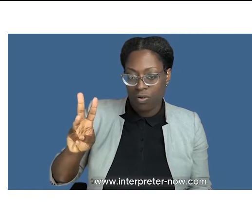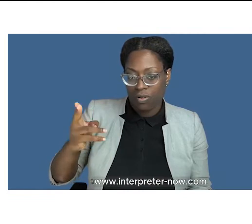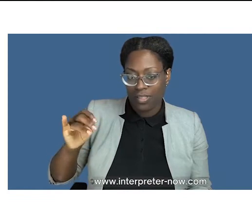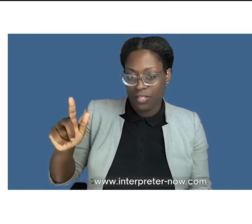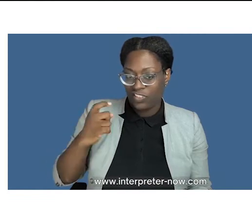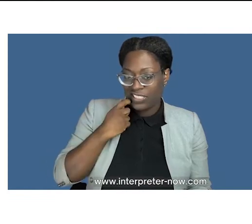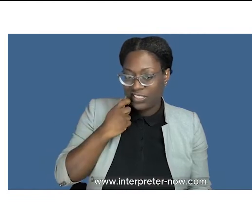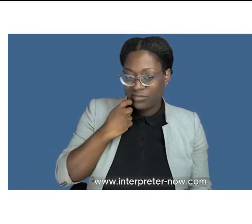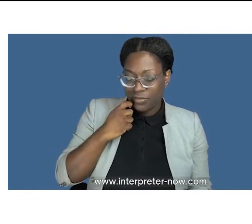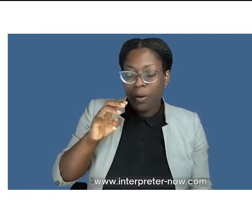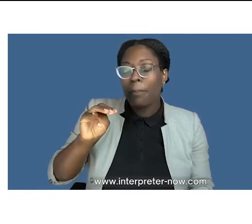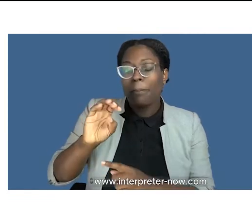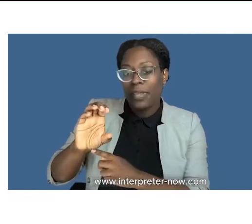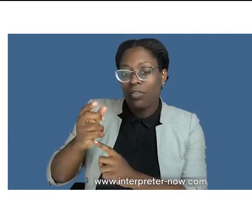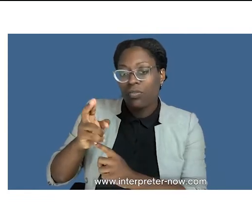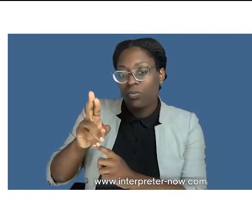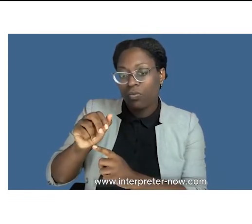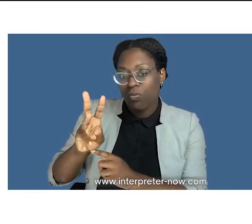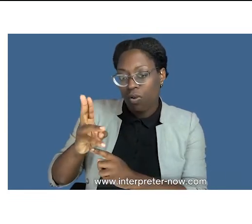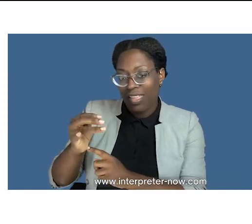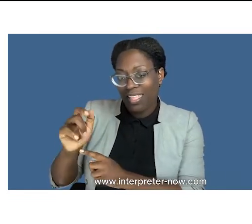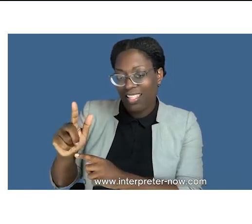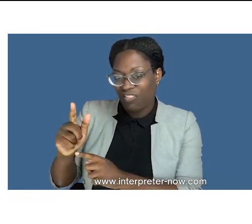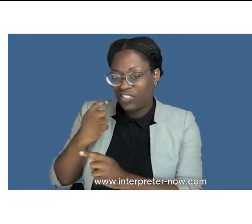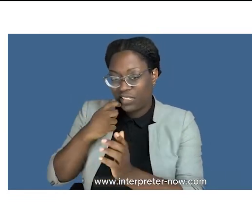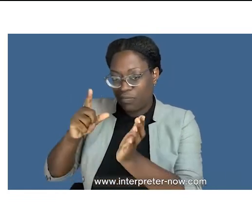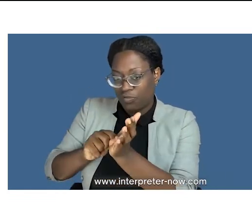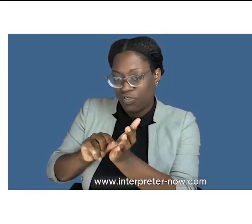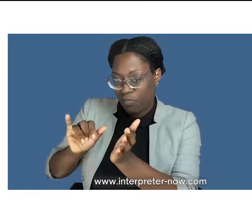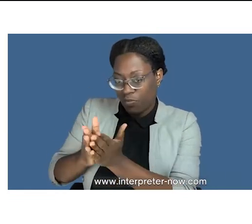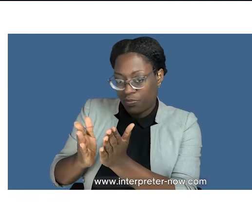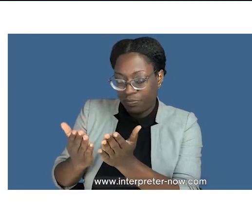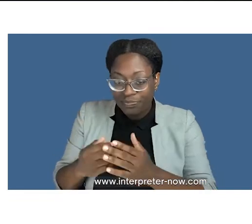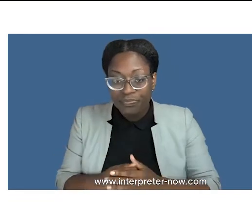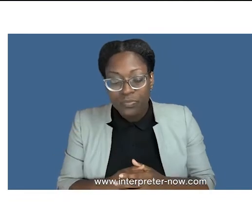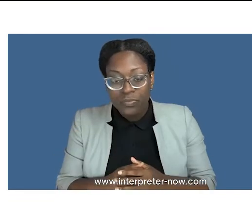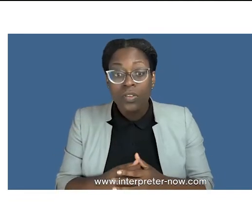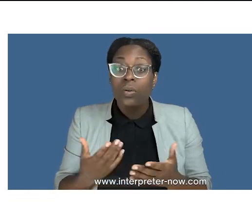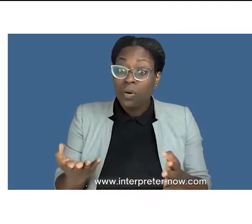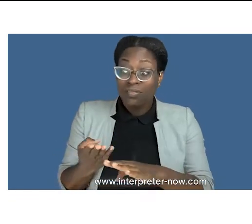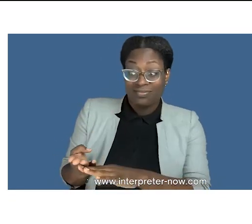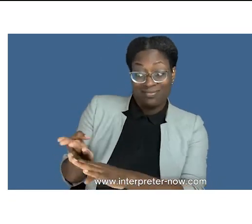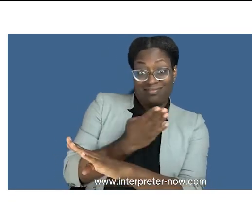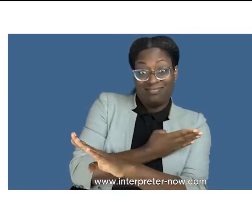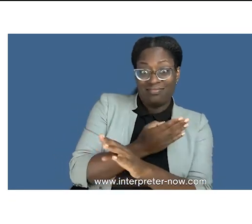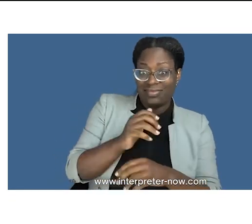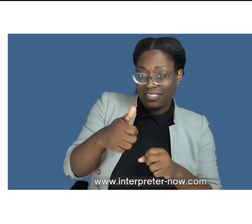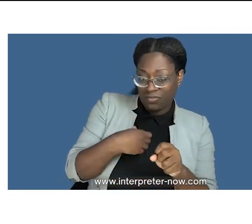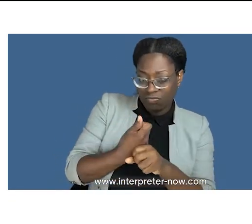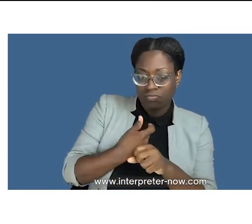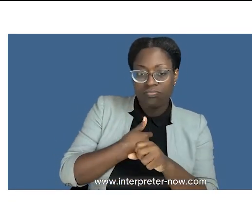I will say a bit about my background, maybe that might be helpful. So I was a documentary filmmaker for a number of years, for 10 years.